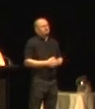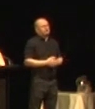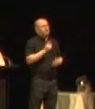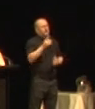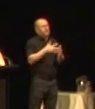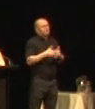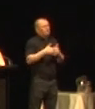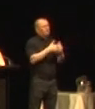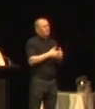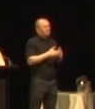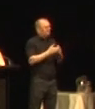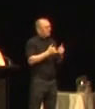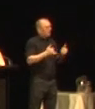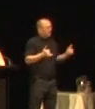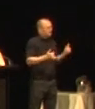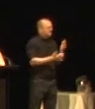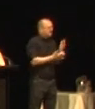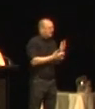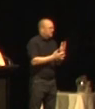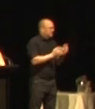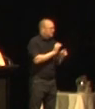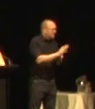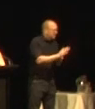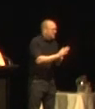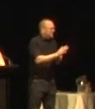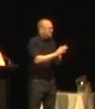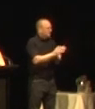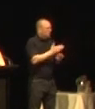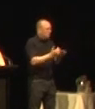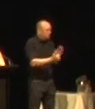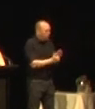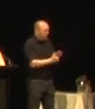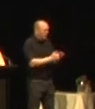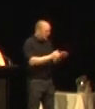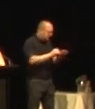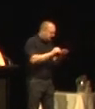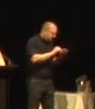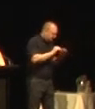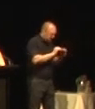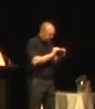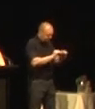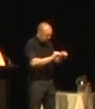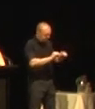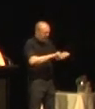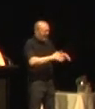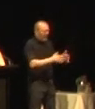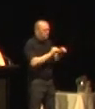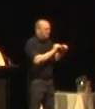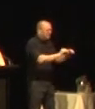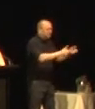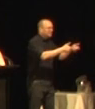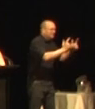specialists, and they spent a whole weekend conference talking about how to teach their teachers Microsoft Word. You know, that's not the actual